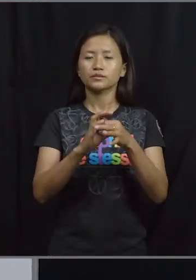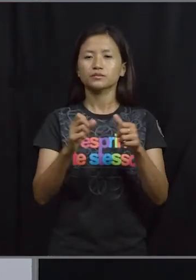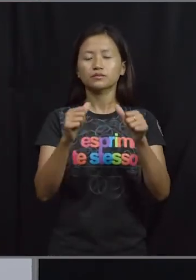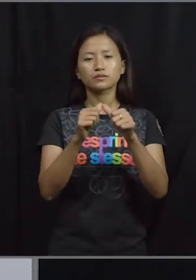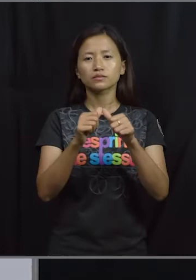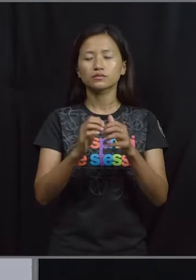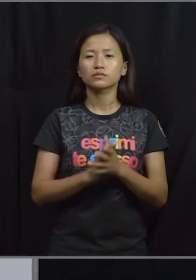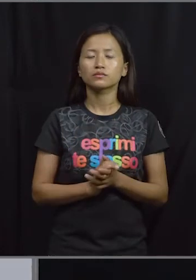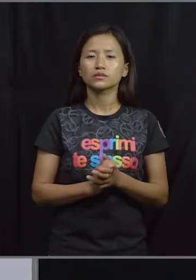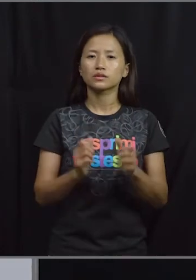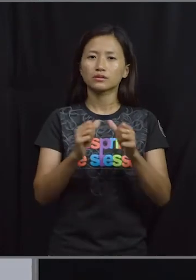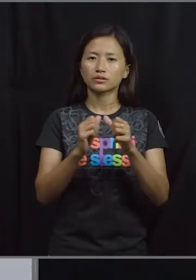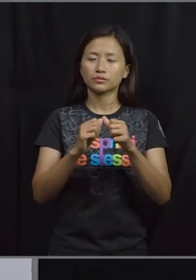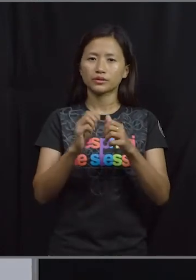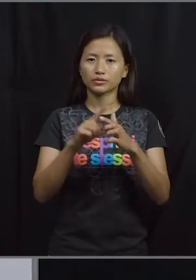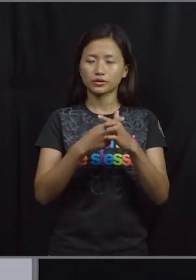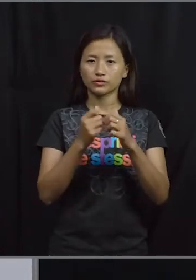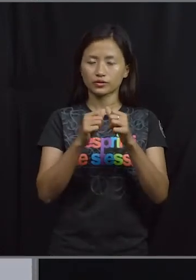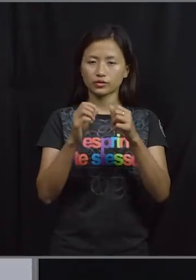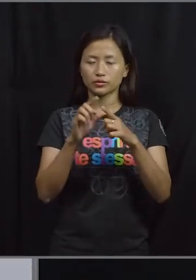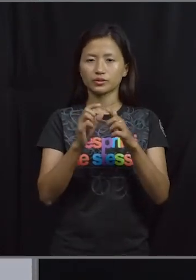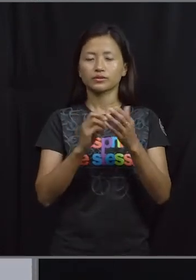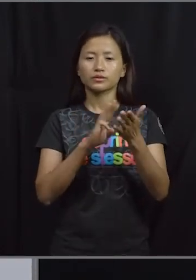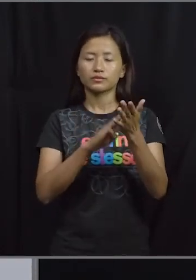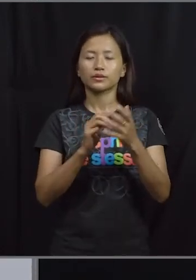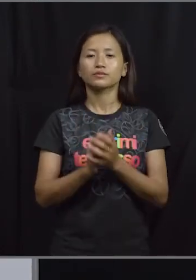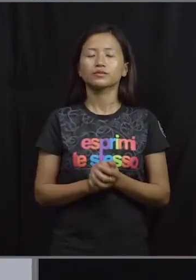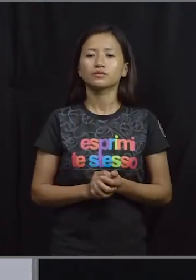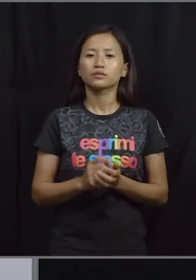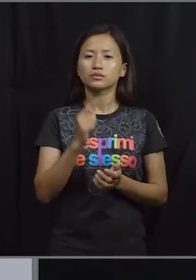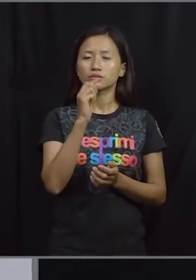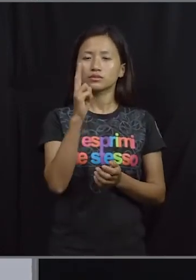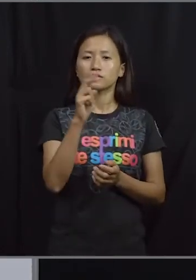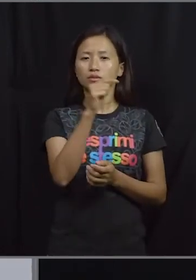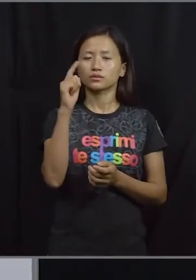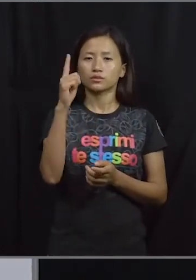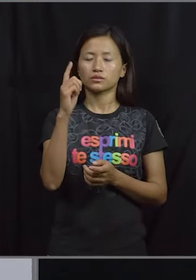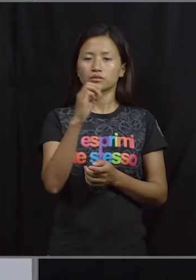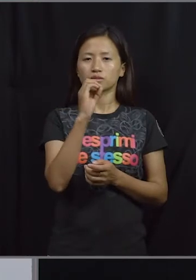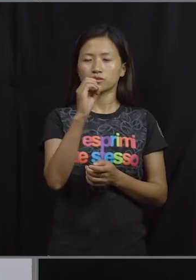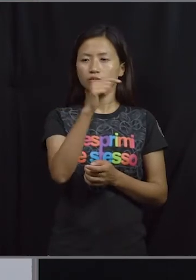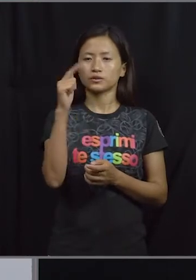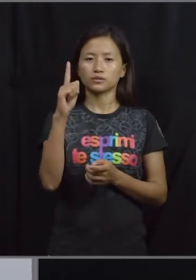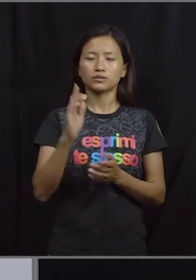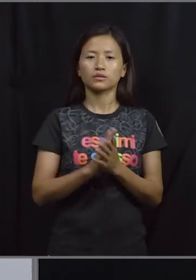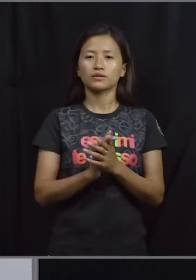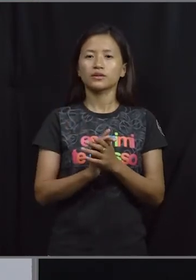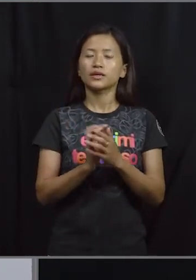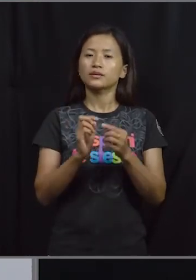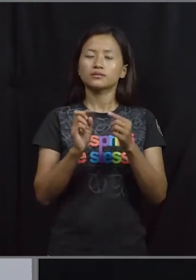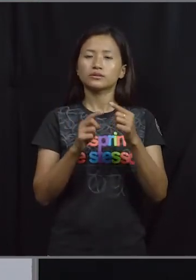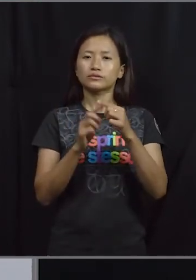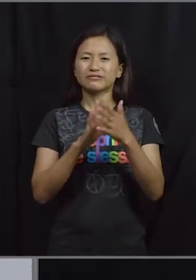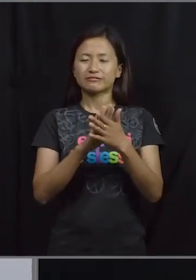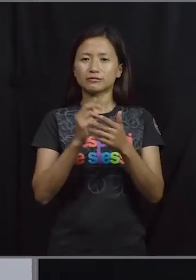A? That is adjoint matrix of A. So here 2 -1 0 -1 transpose of this